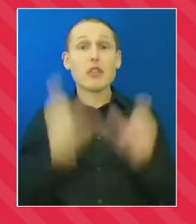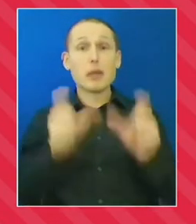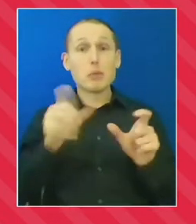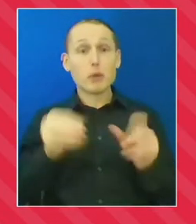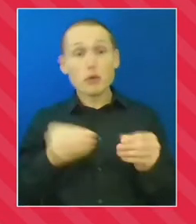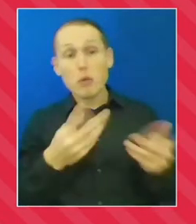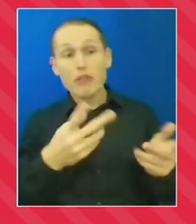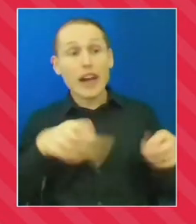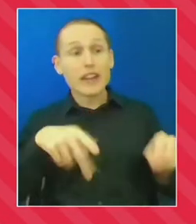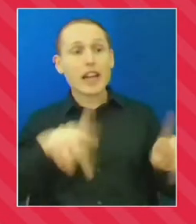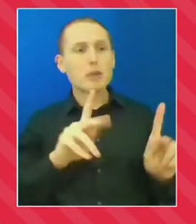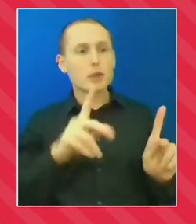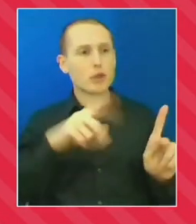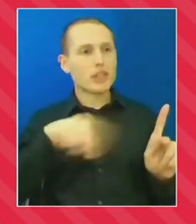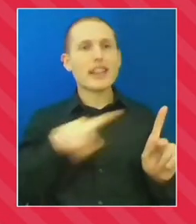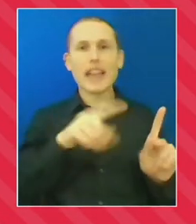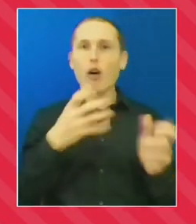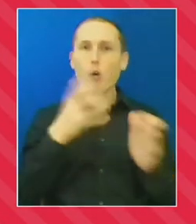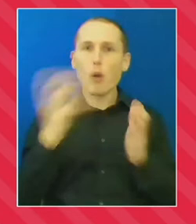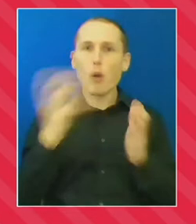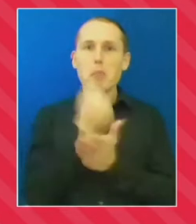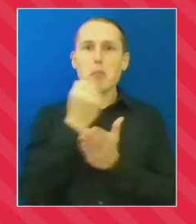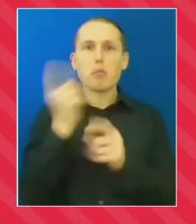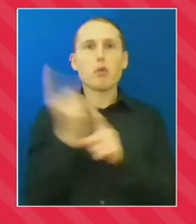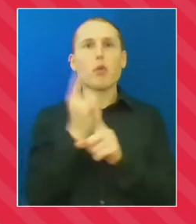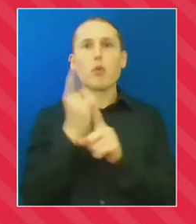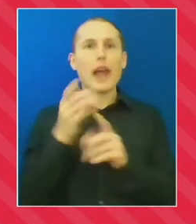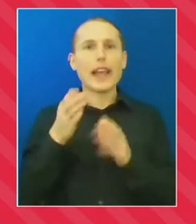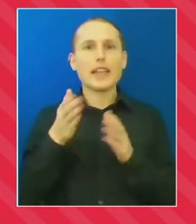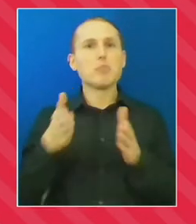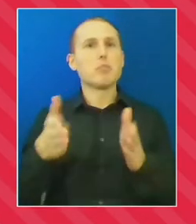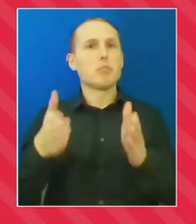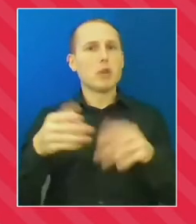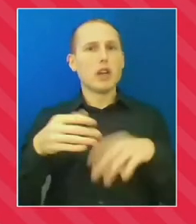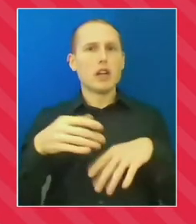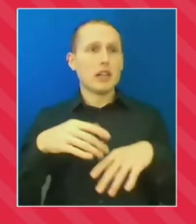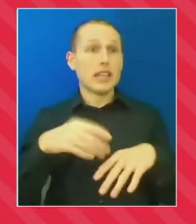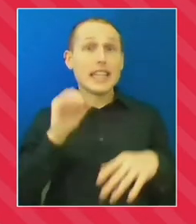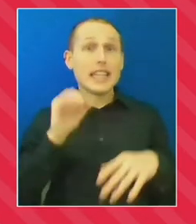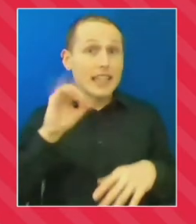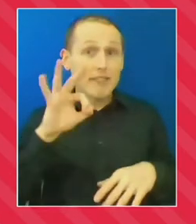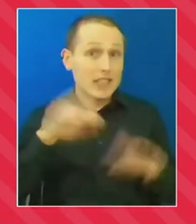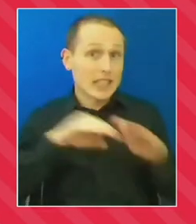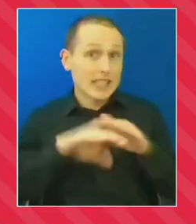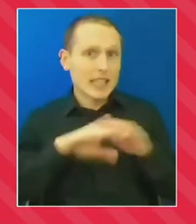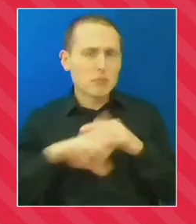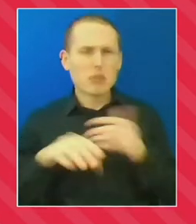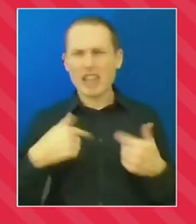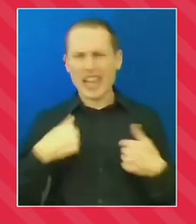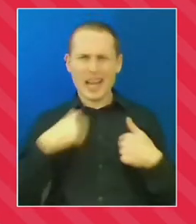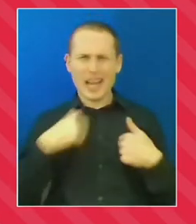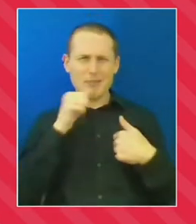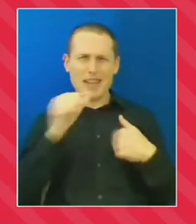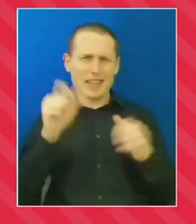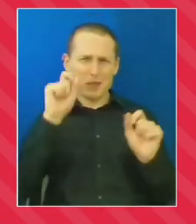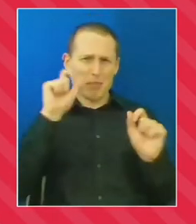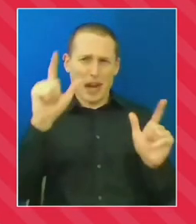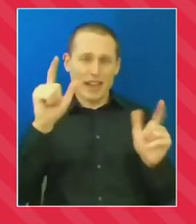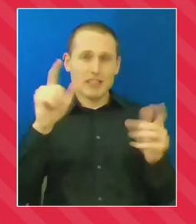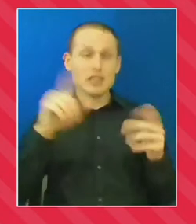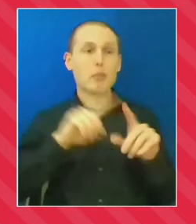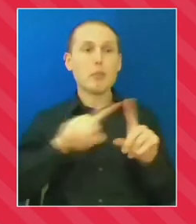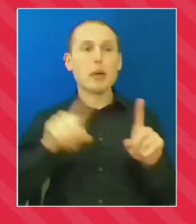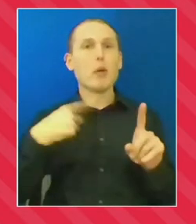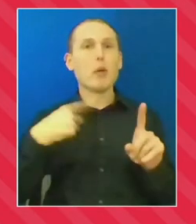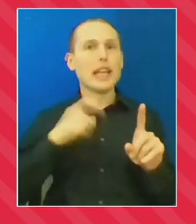thing is accessible mm-hmm. to them. I won't say that that's a surprise, but it's something we have to continuously mm-hmm. remind